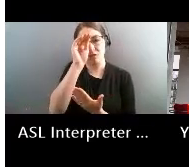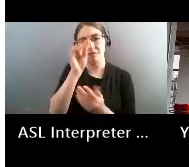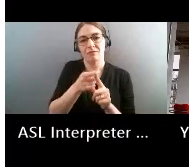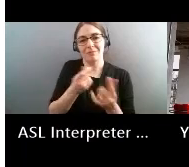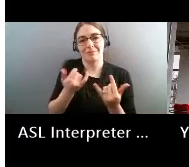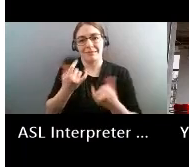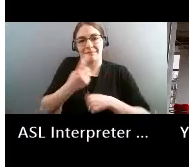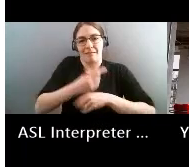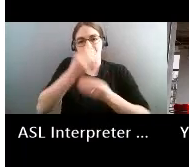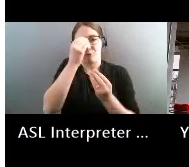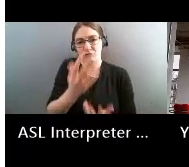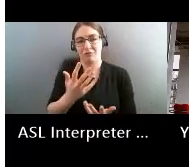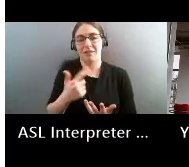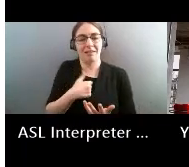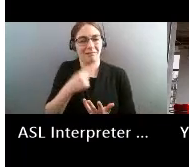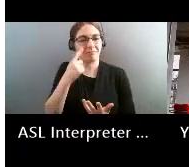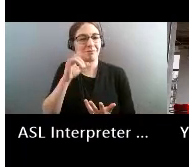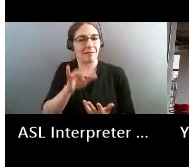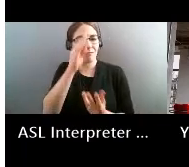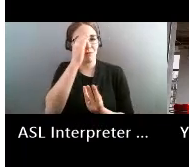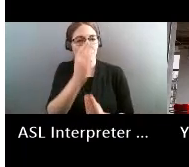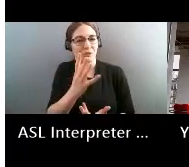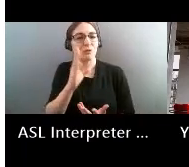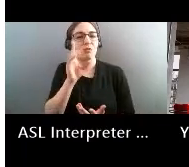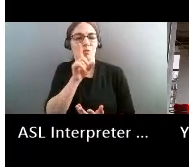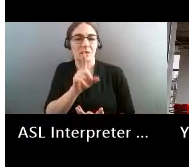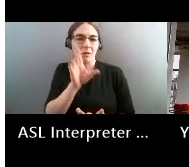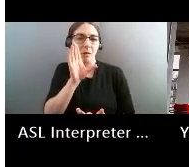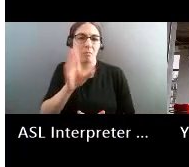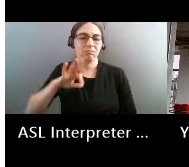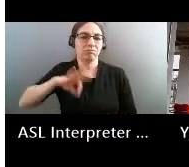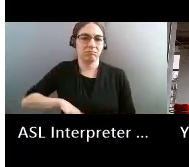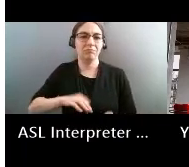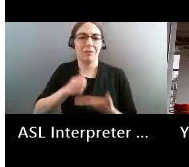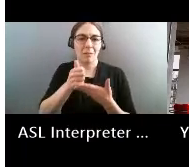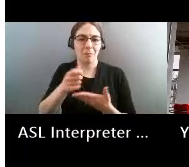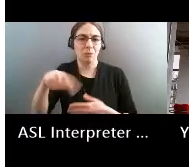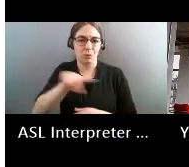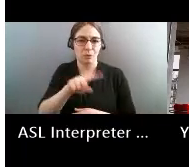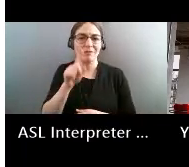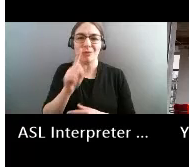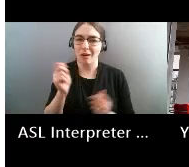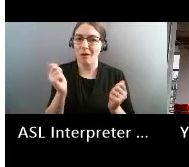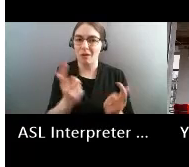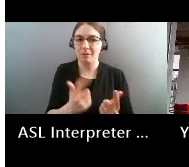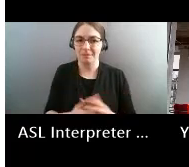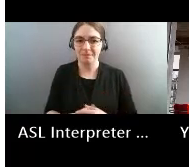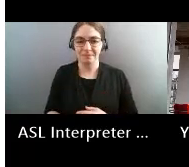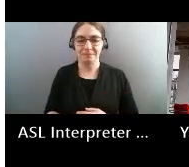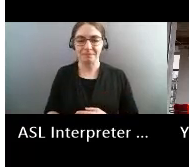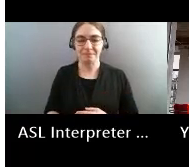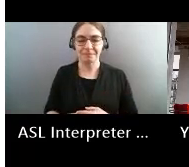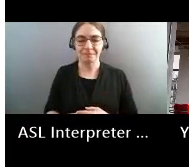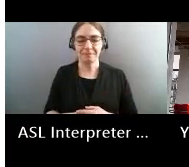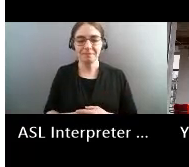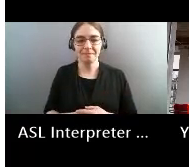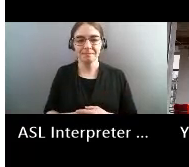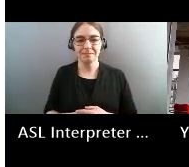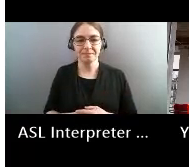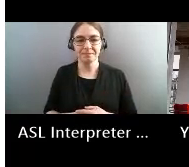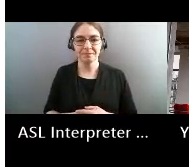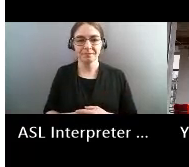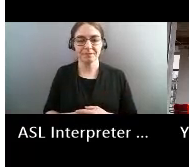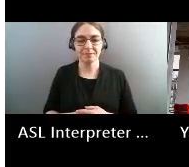that I think is going to be very helpful for everyone. I wanted